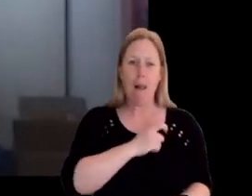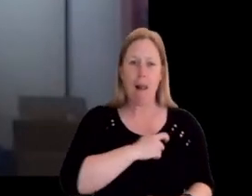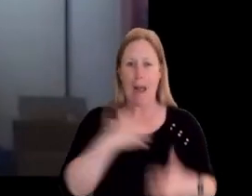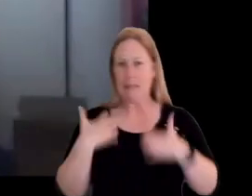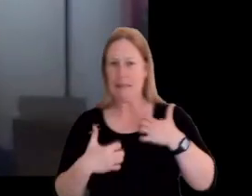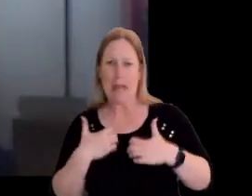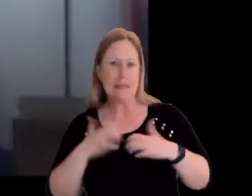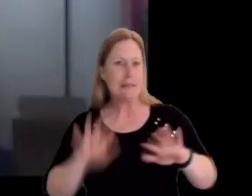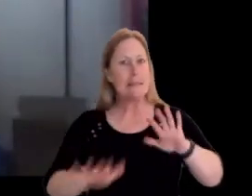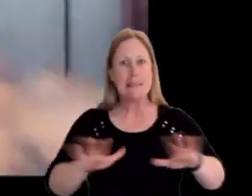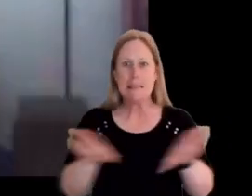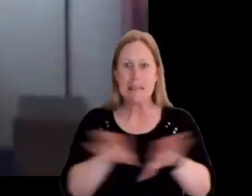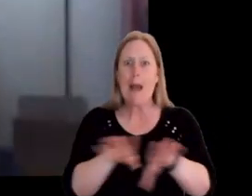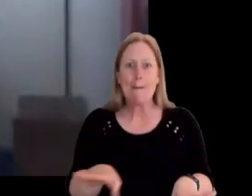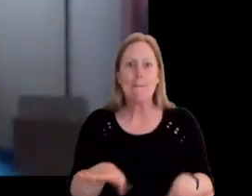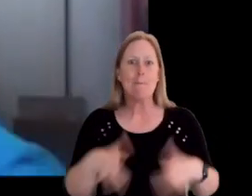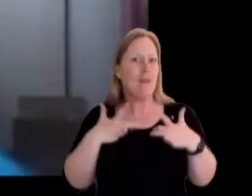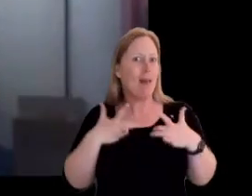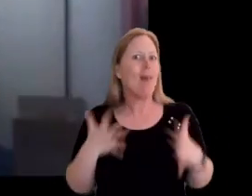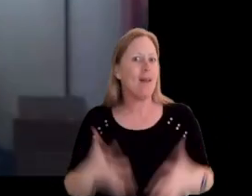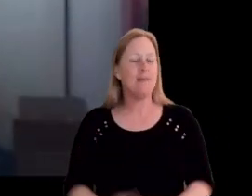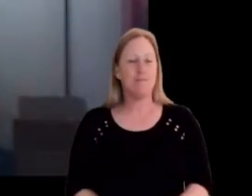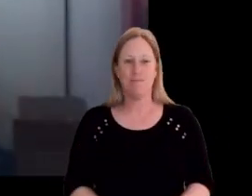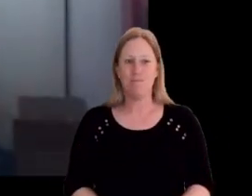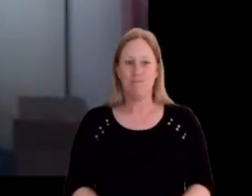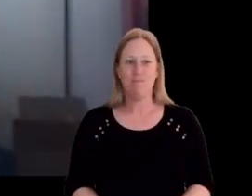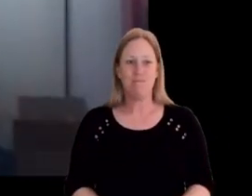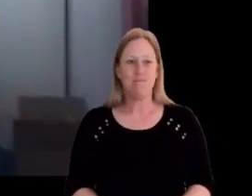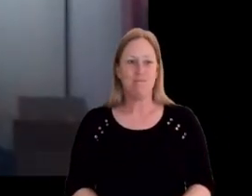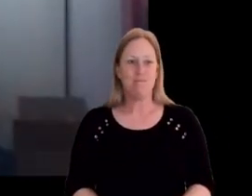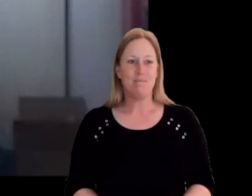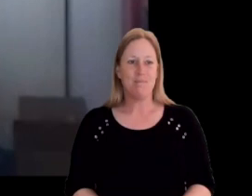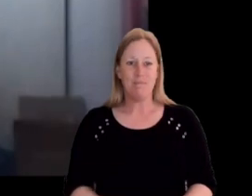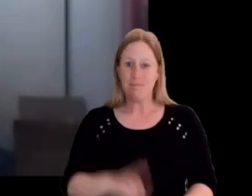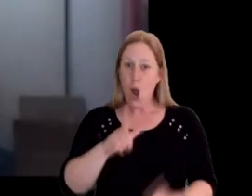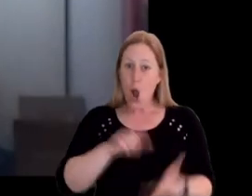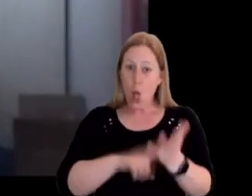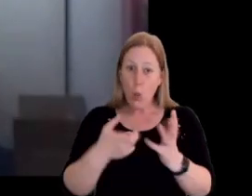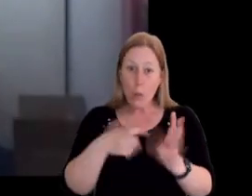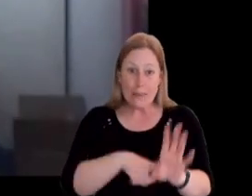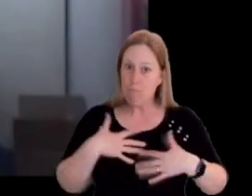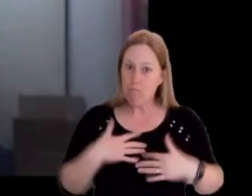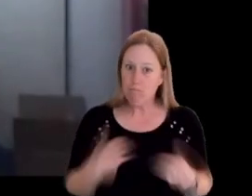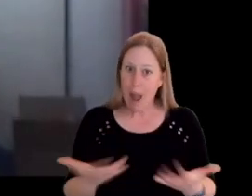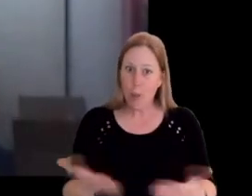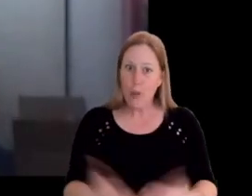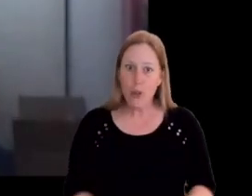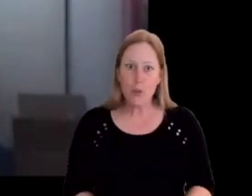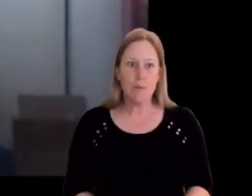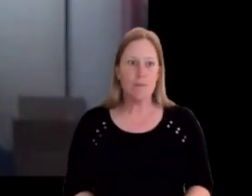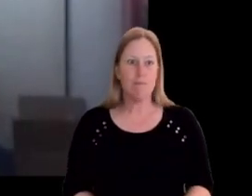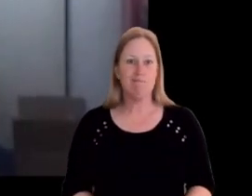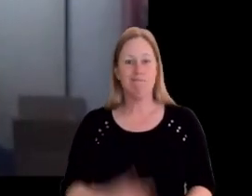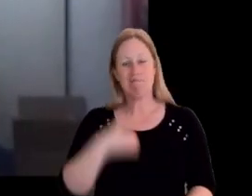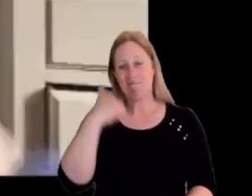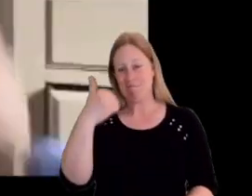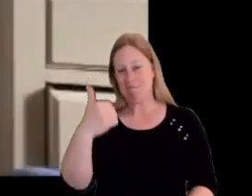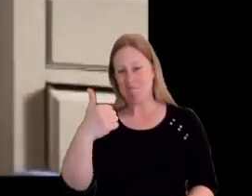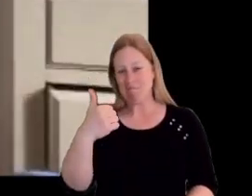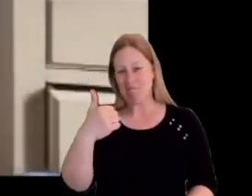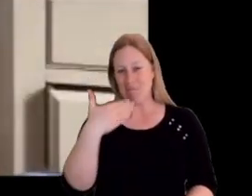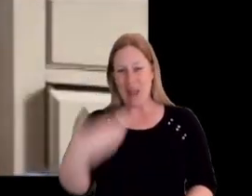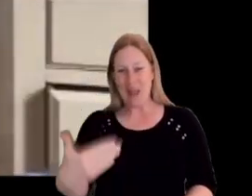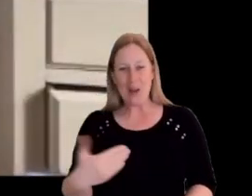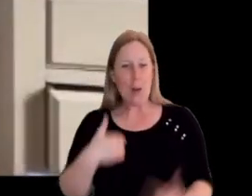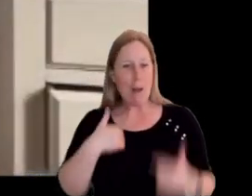other and sometimes feel a bit like the same thing. So I am all here for that feeling. And Lucy, how are you doing? Yeah, I'm good,